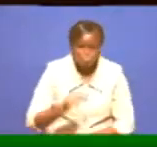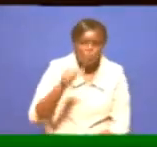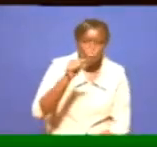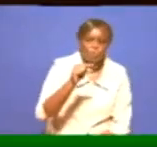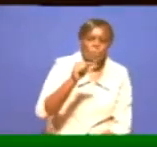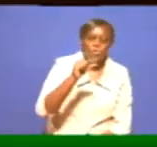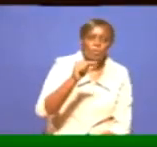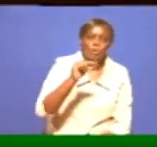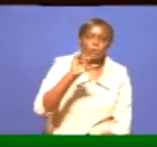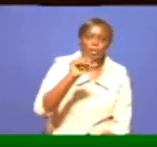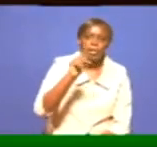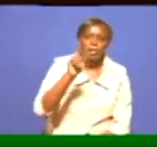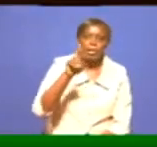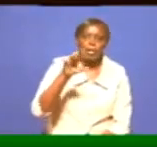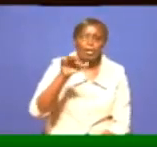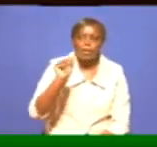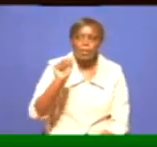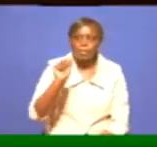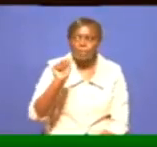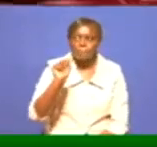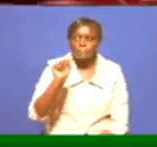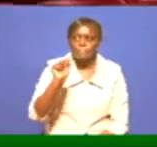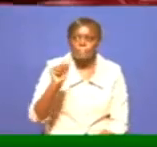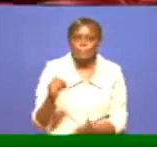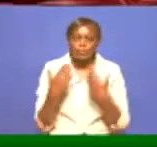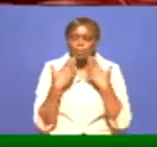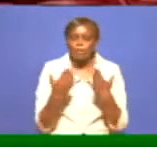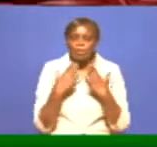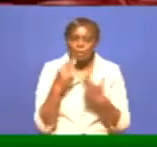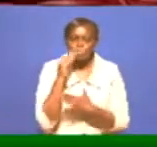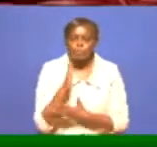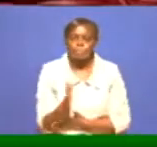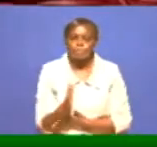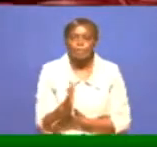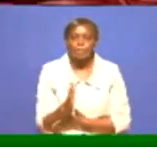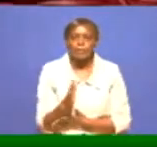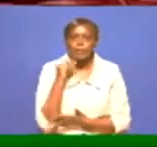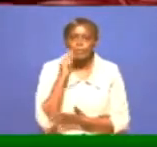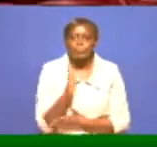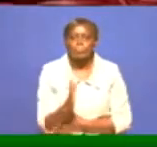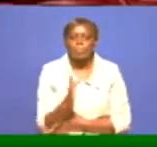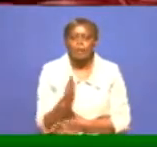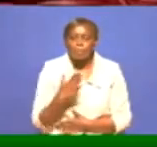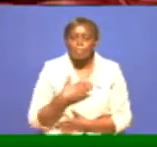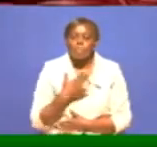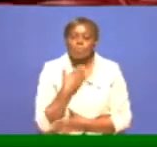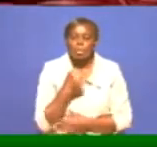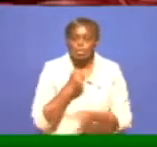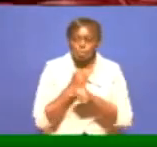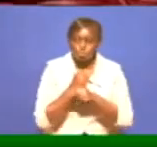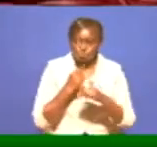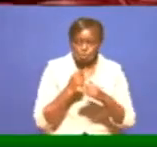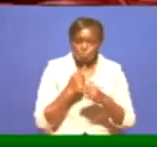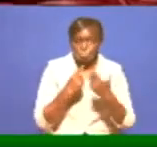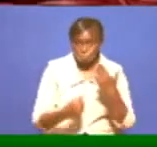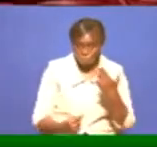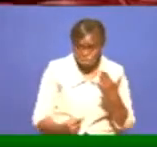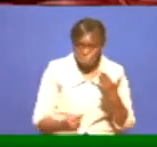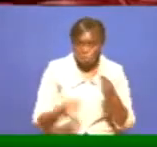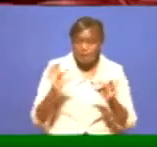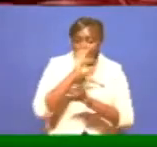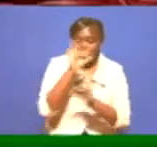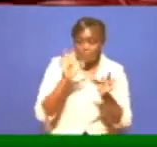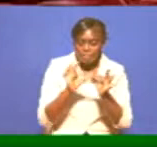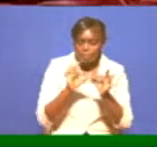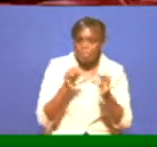Yes, thank you. Please. Thank you, Honorable Speaker. Honorable Speaker, what I wanted to do, and I think that is what exactly what is